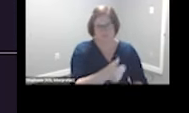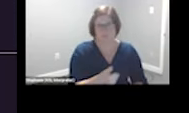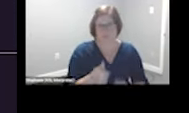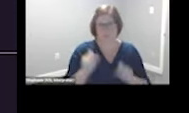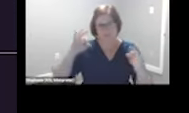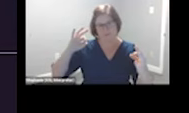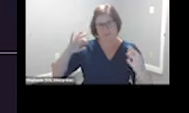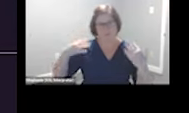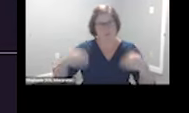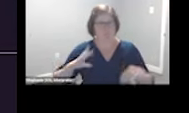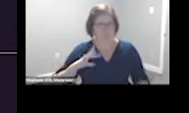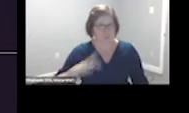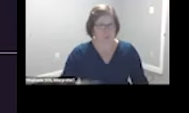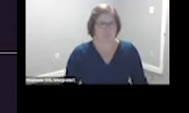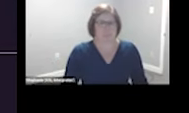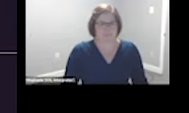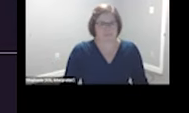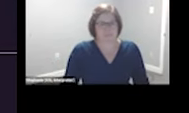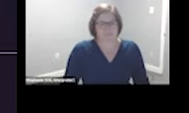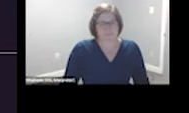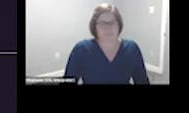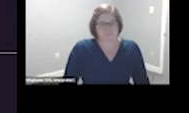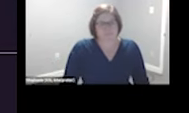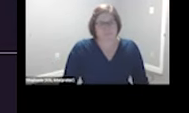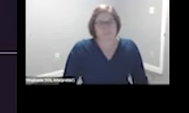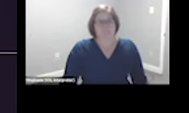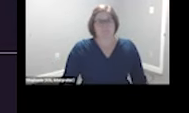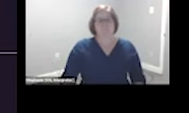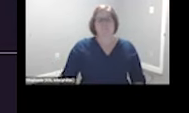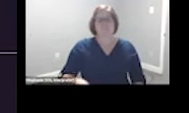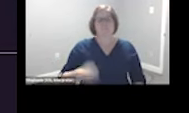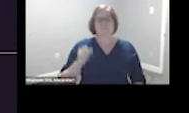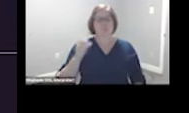like they're building. And just finally, moving forward with this,